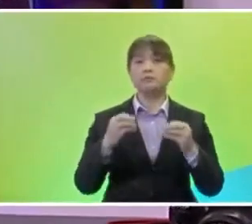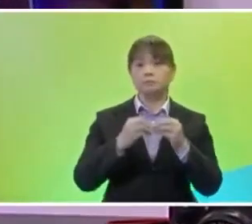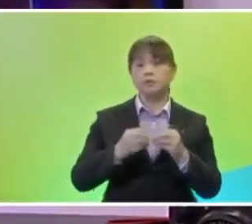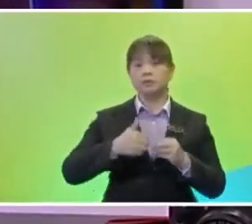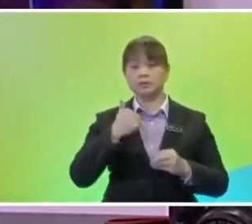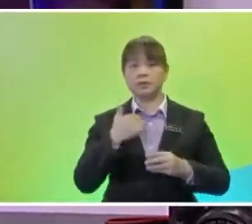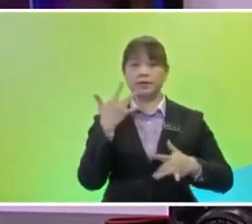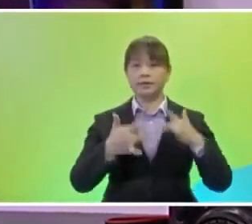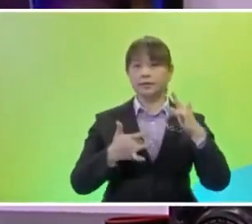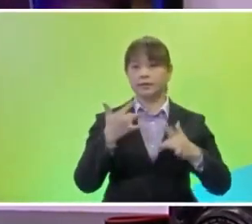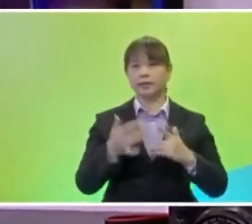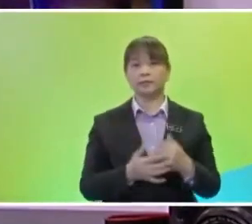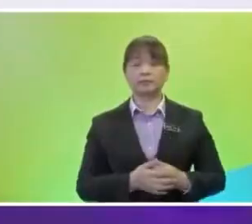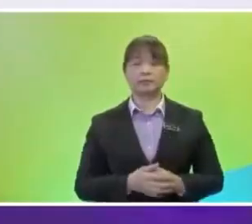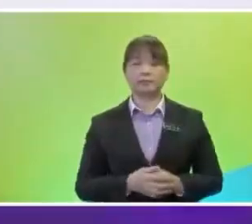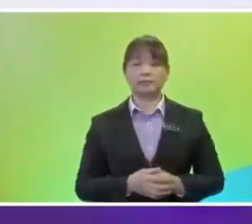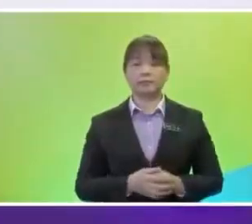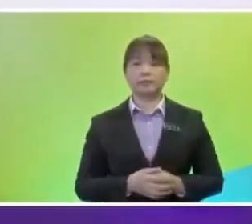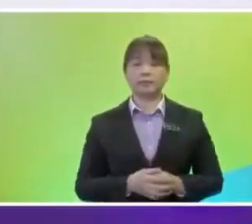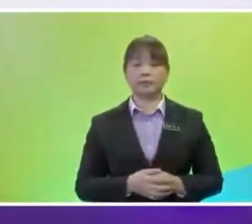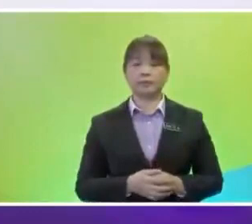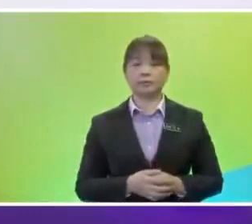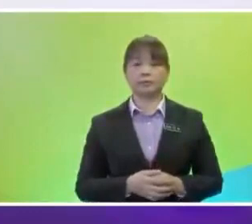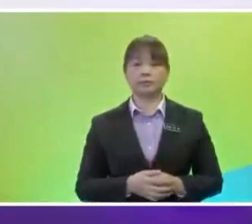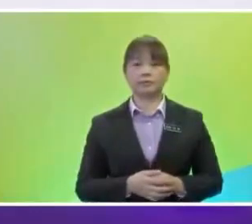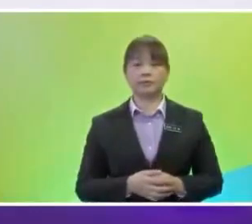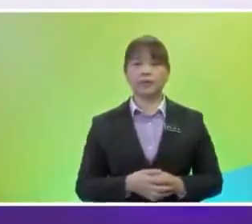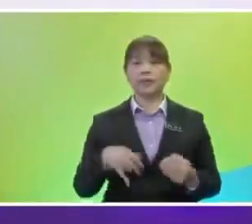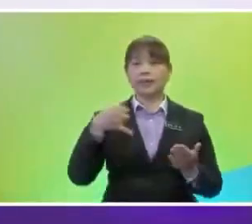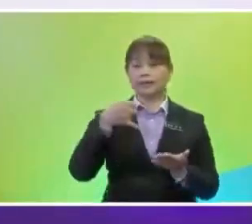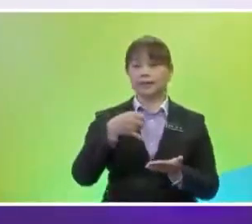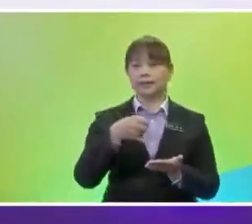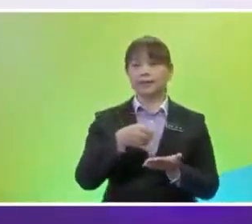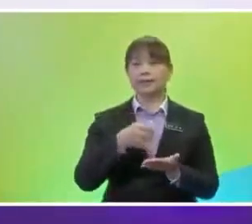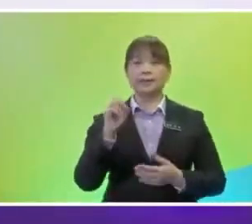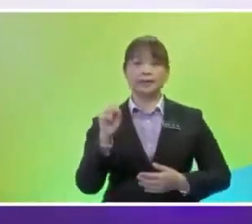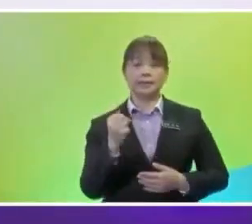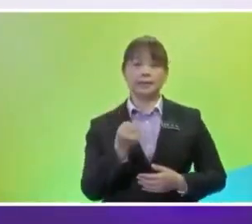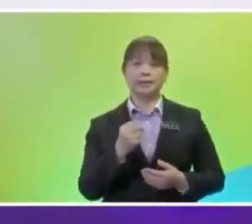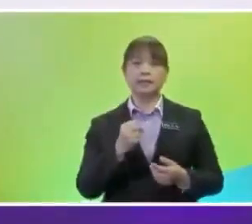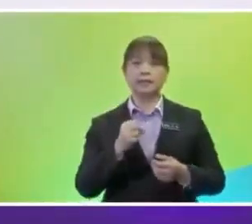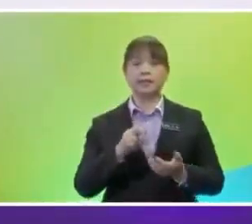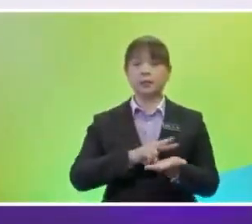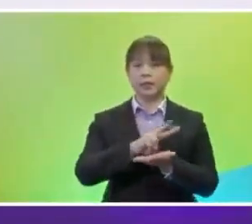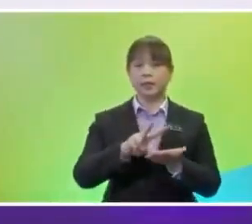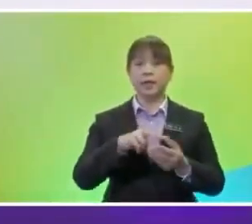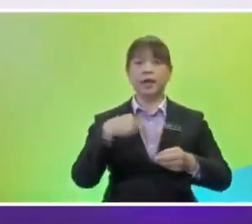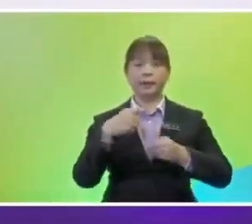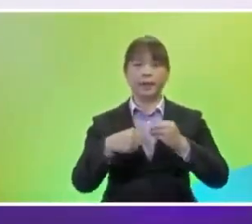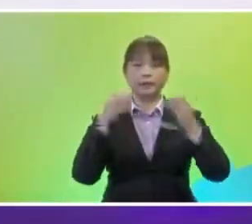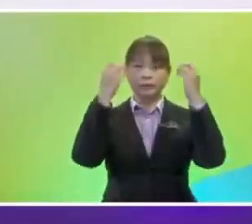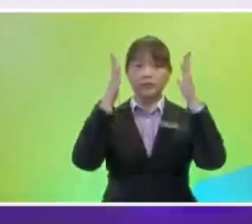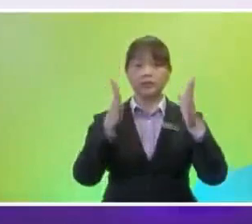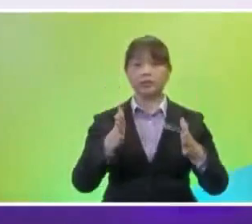video. Okay, so what was it about? It's a video about my holiday experiences in